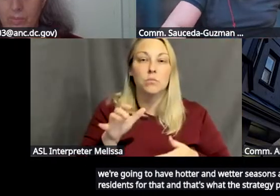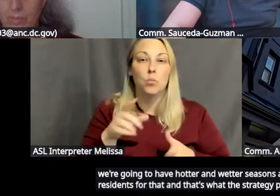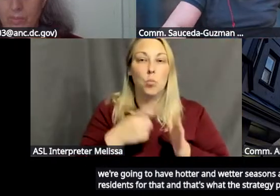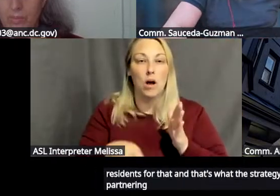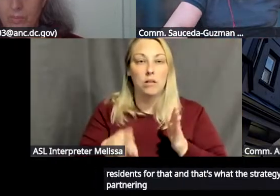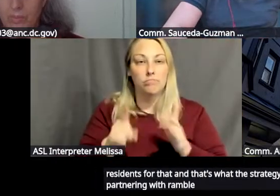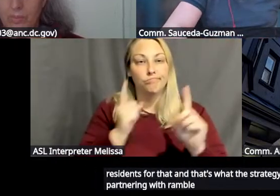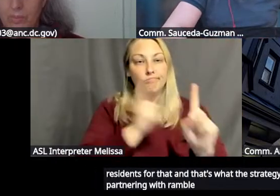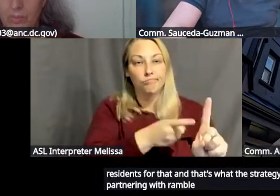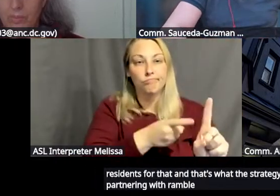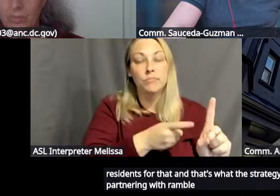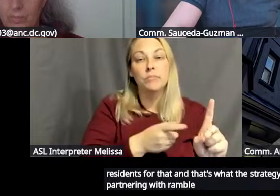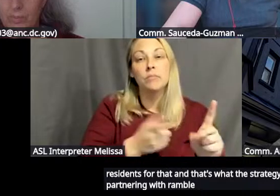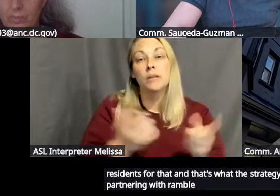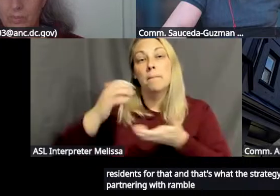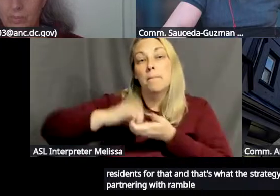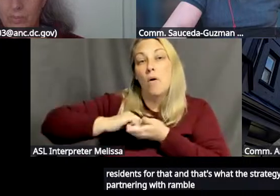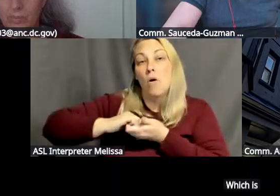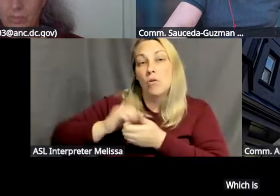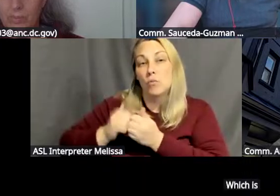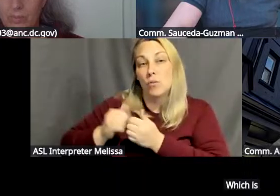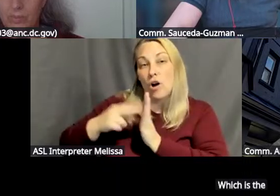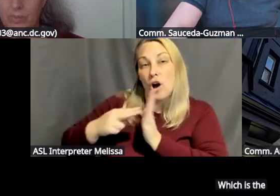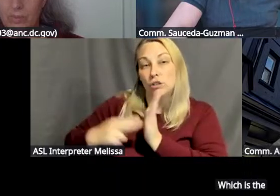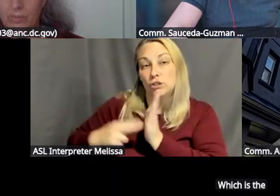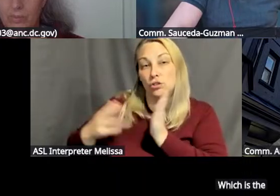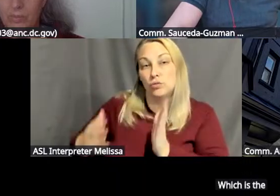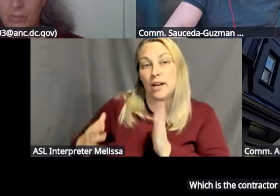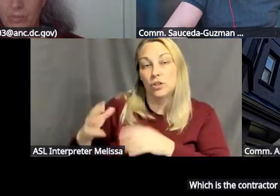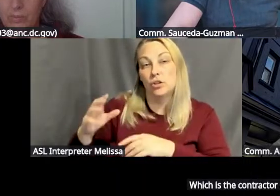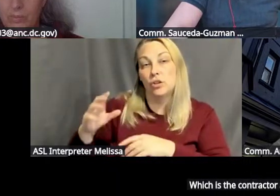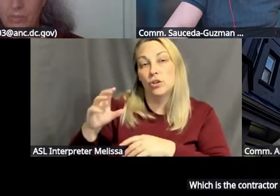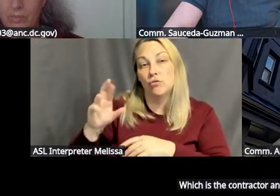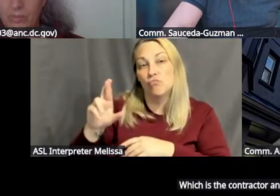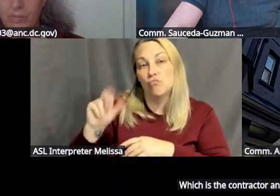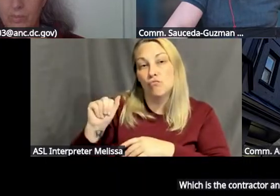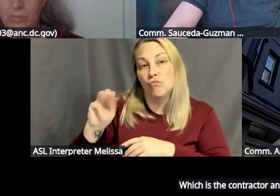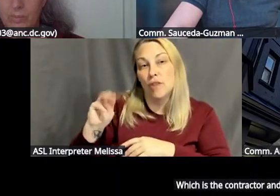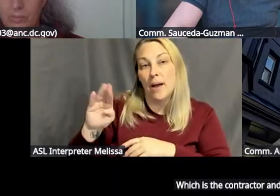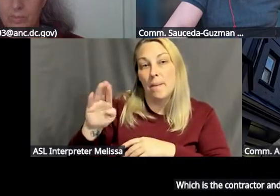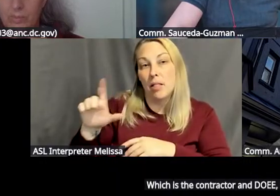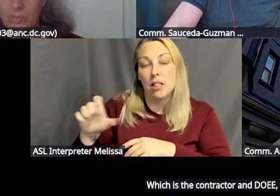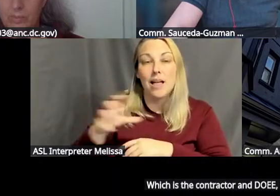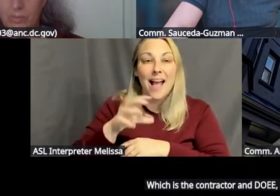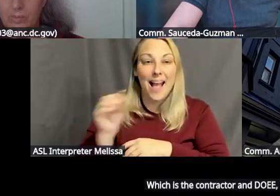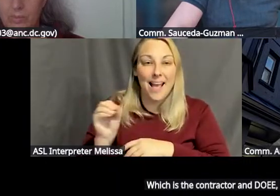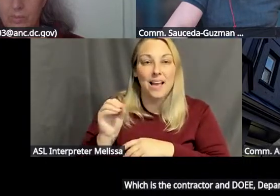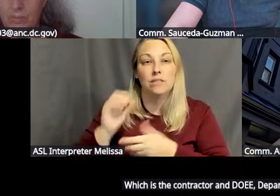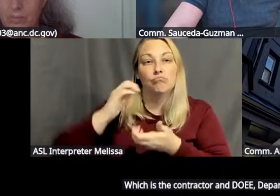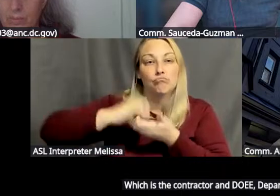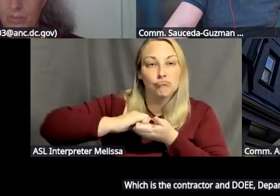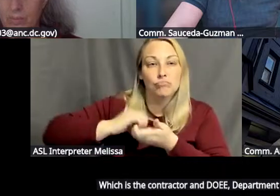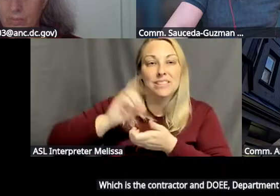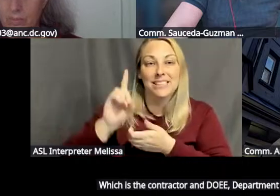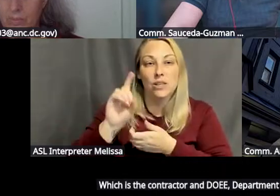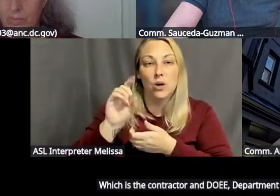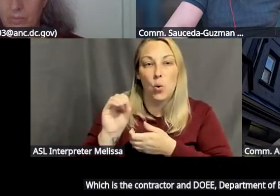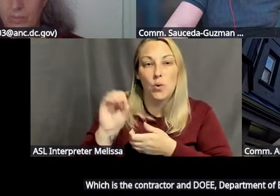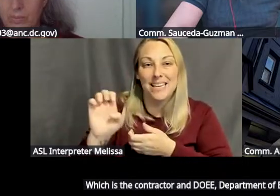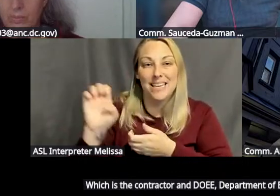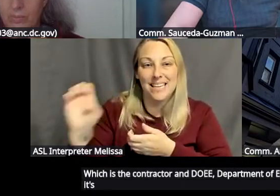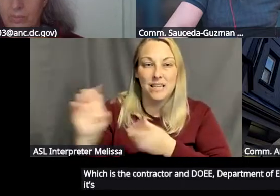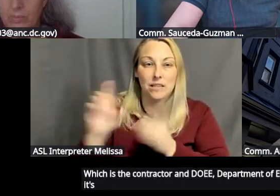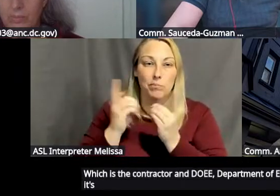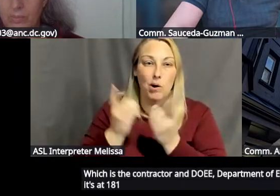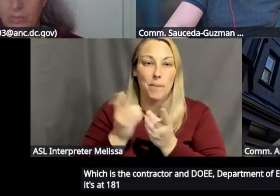Ramble, which is the contractor, and DOEE, Department of Energy and Environment. Again, it's at